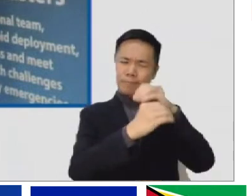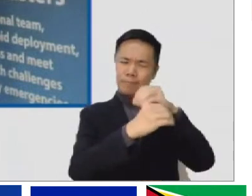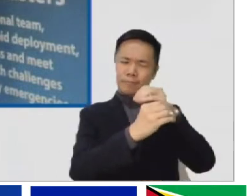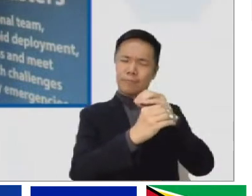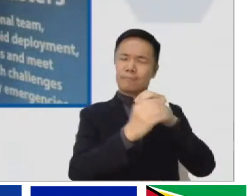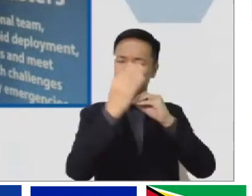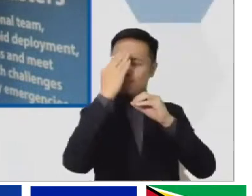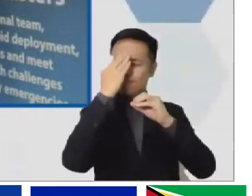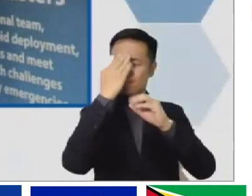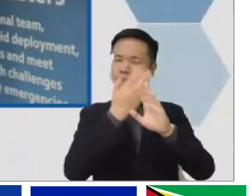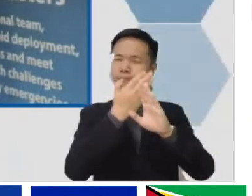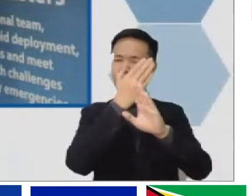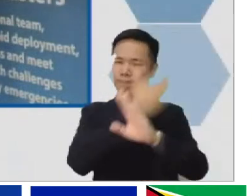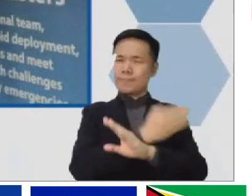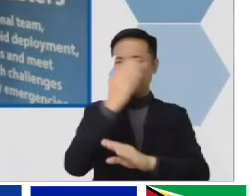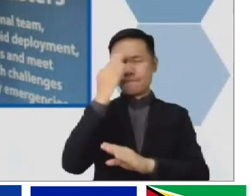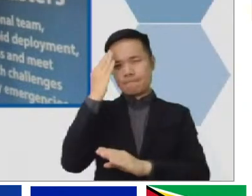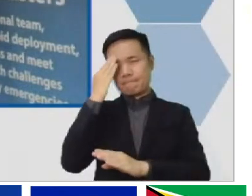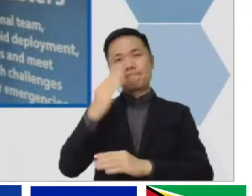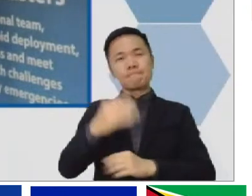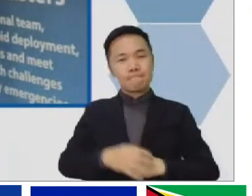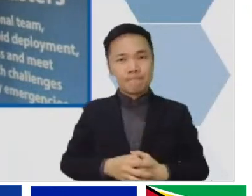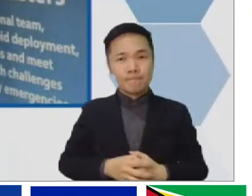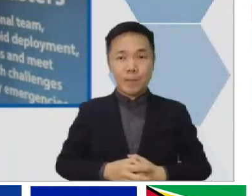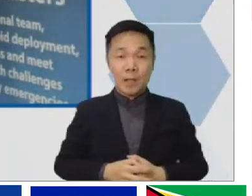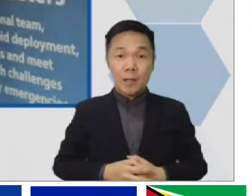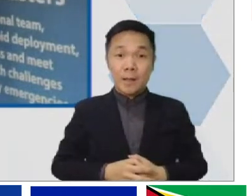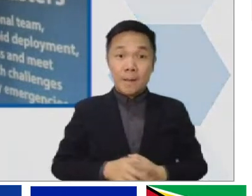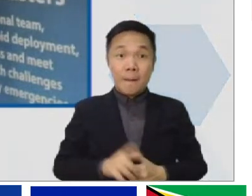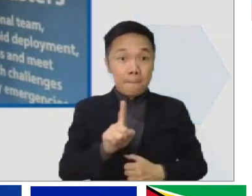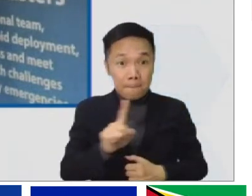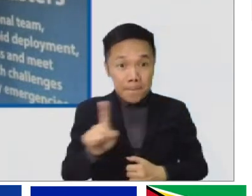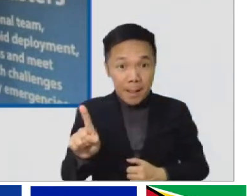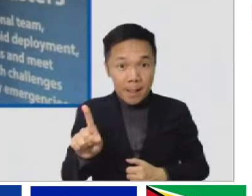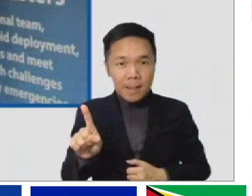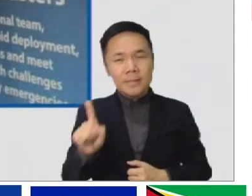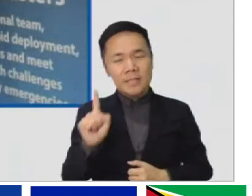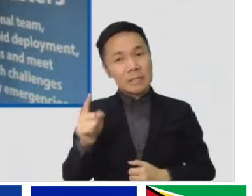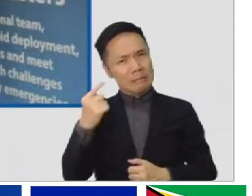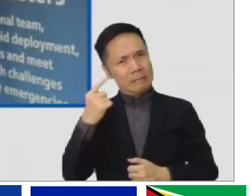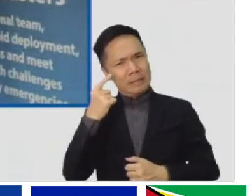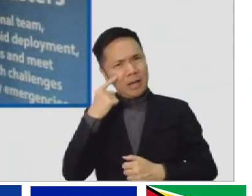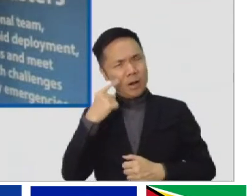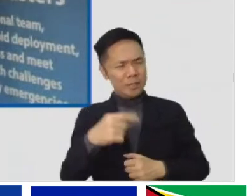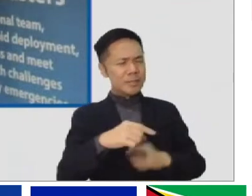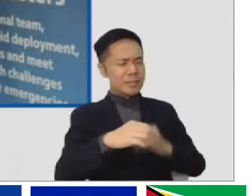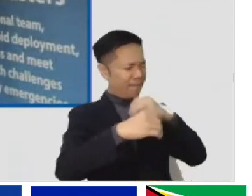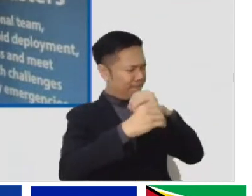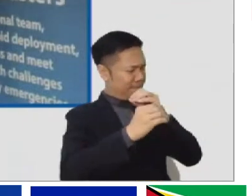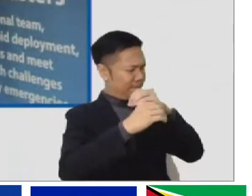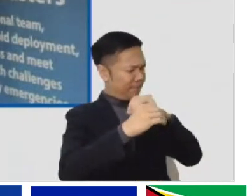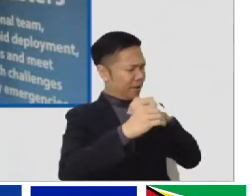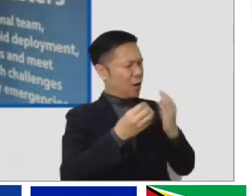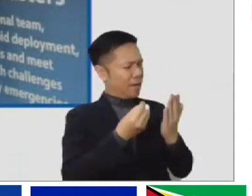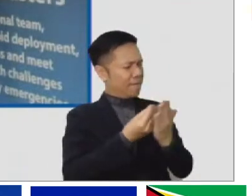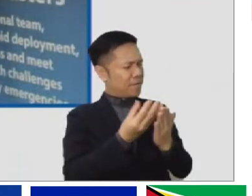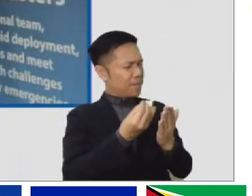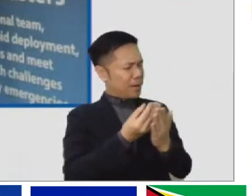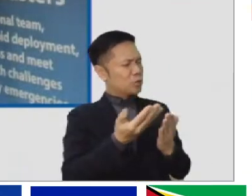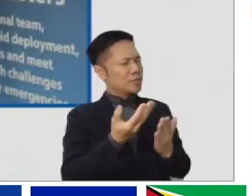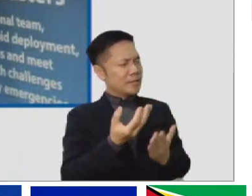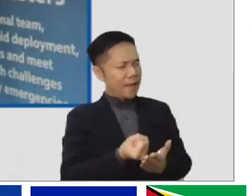still on how we can use that information and that capacity to control pandemics when they